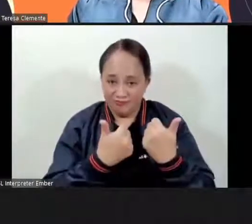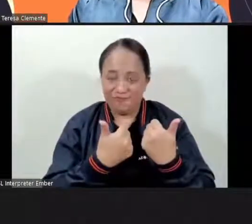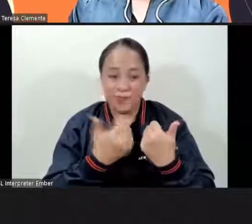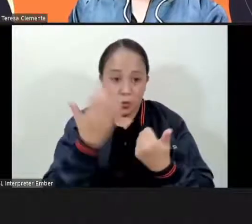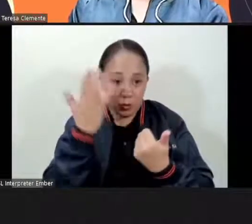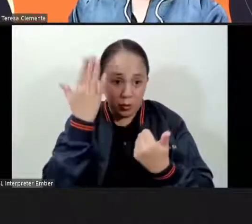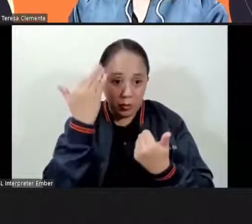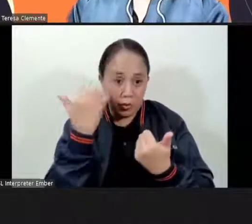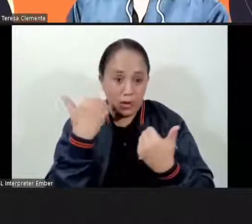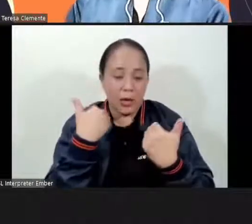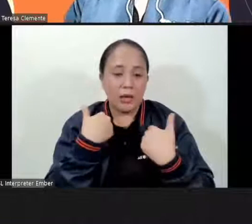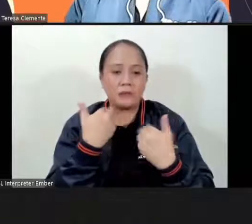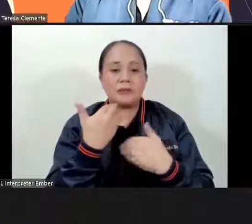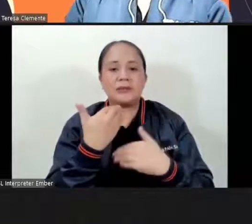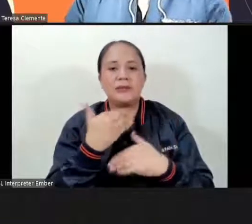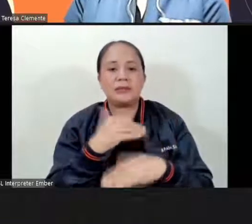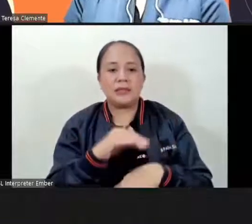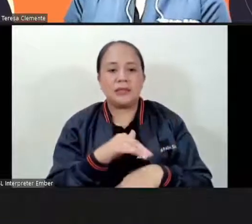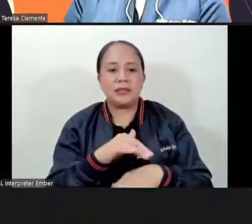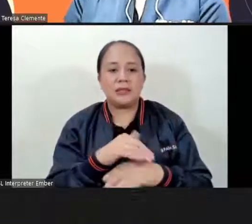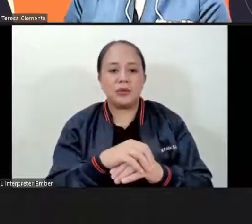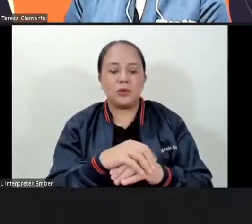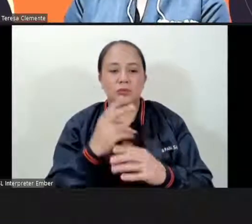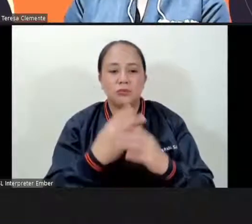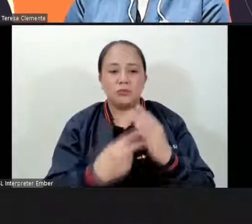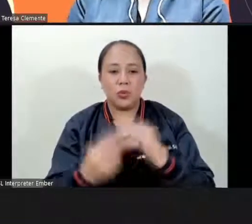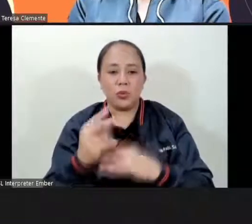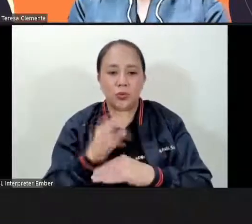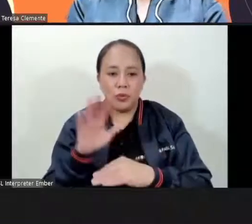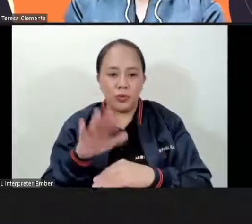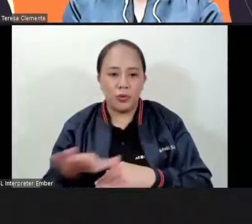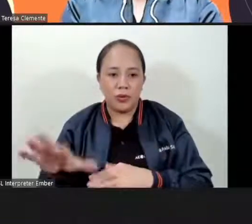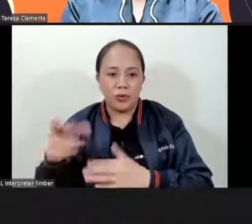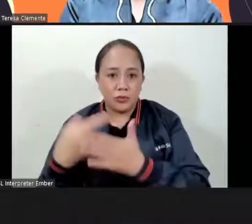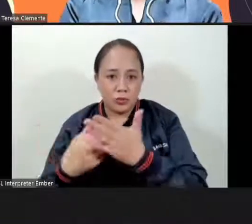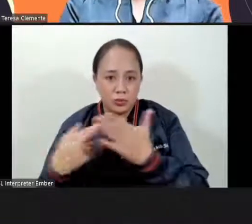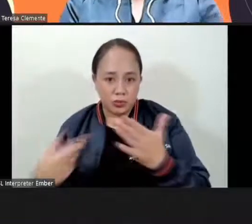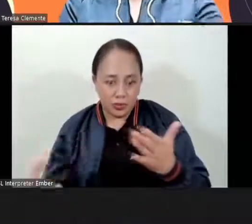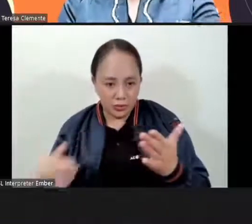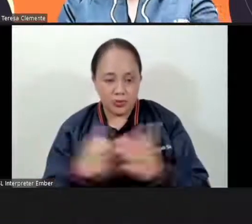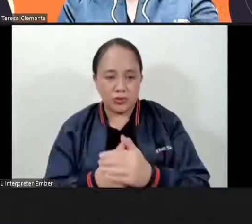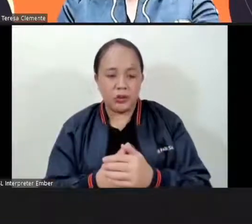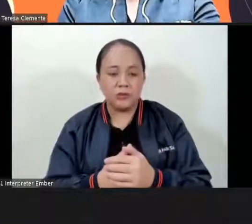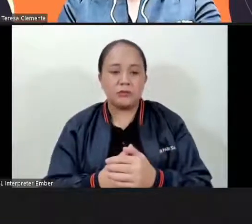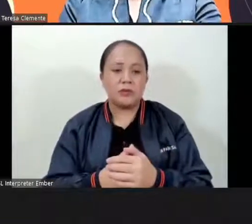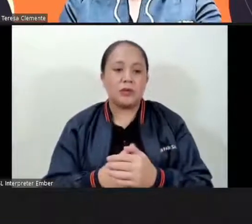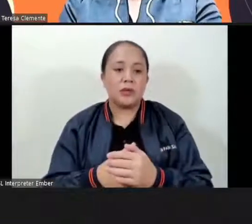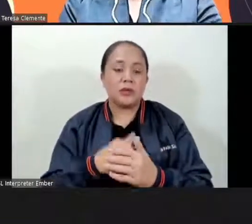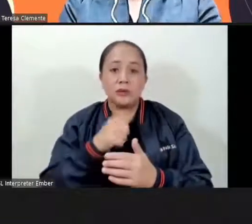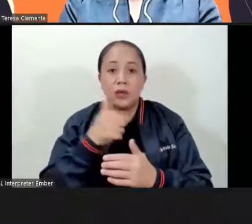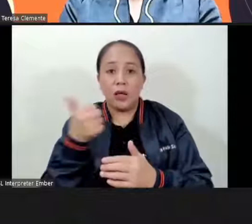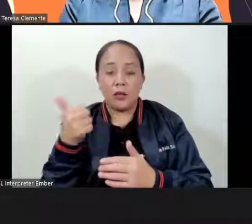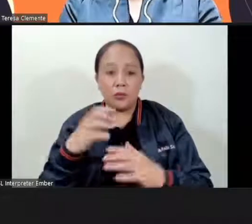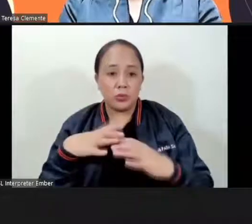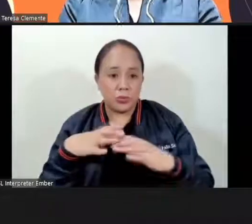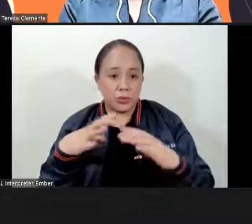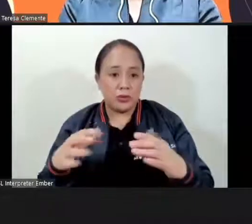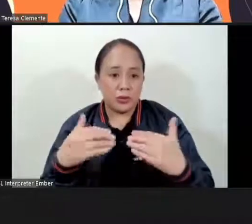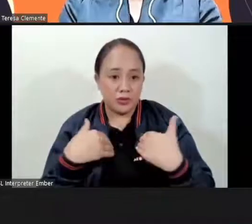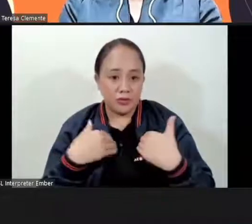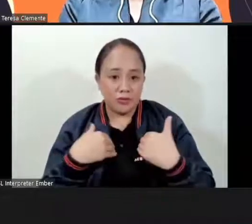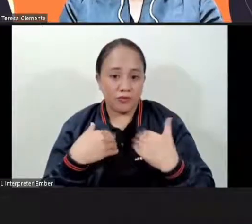because of their limitation on most areas such as resources, not mentioning the commitment they have for